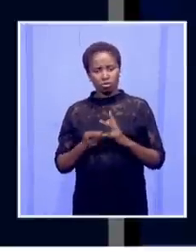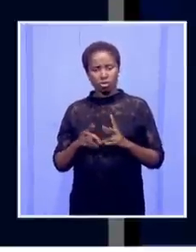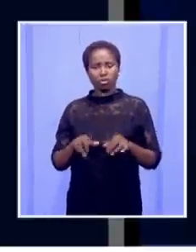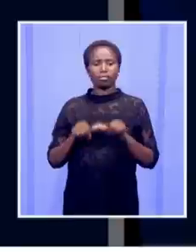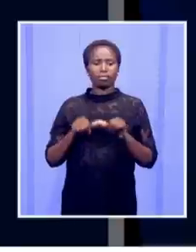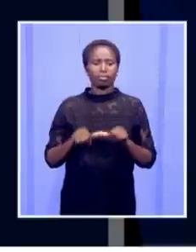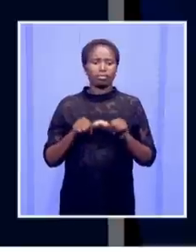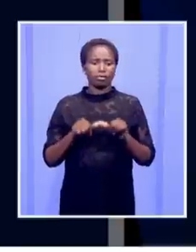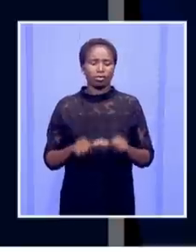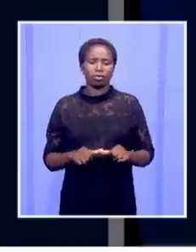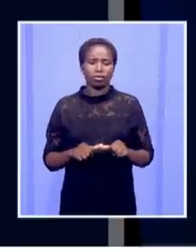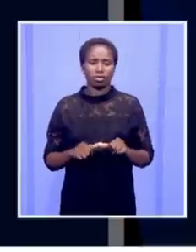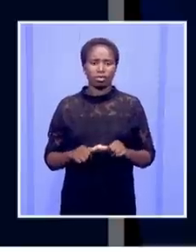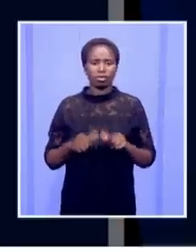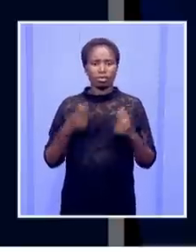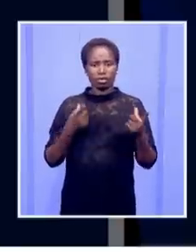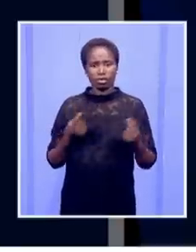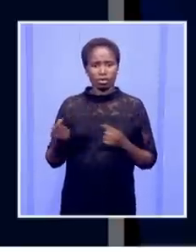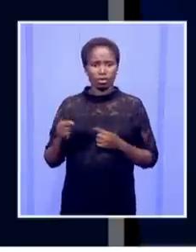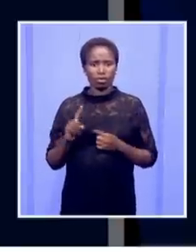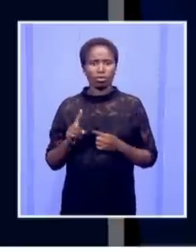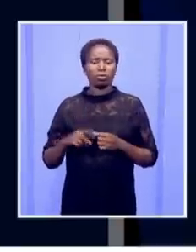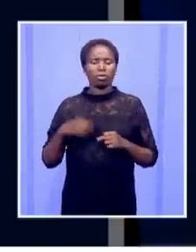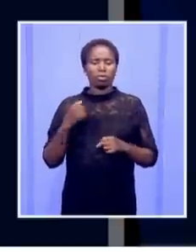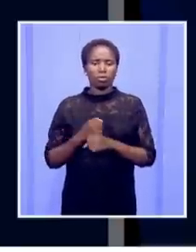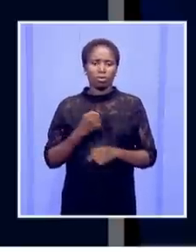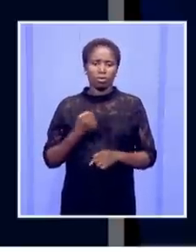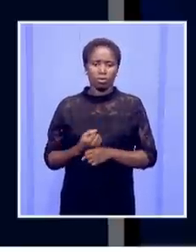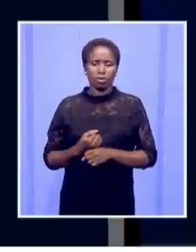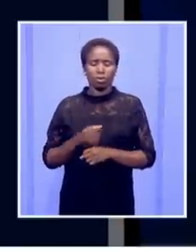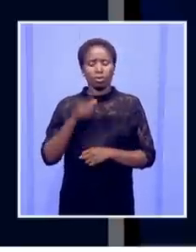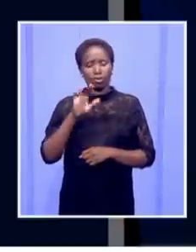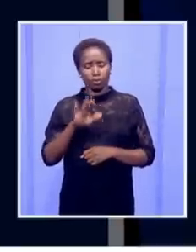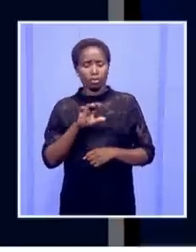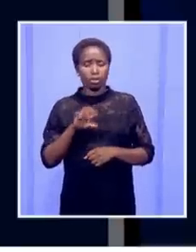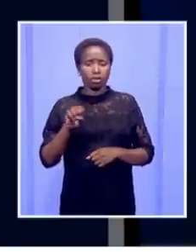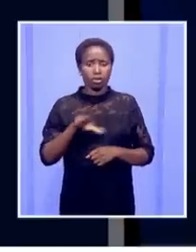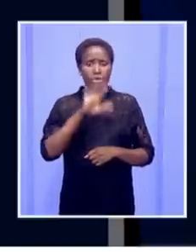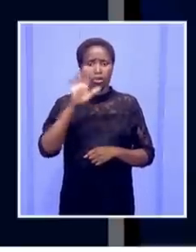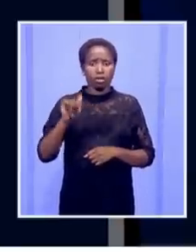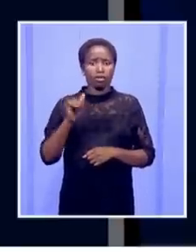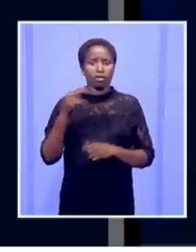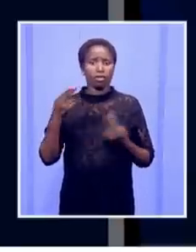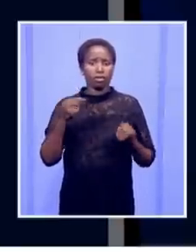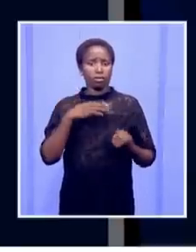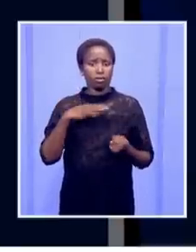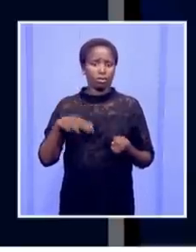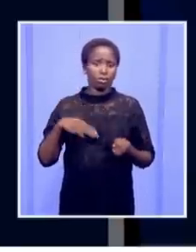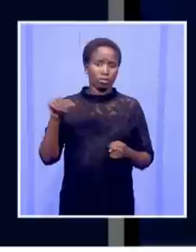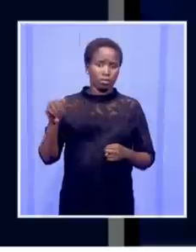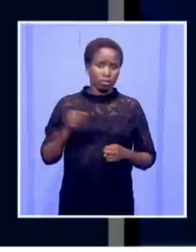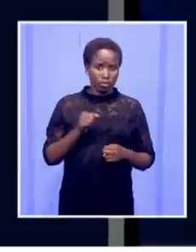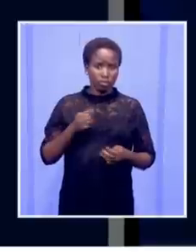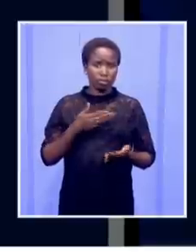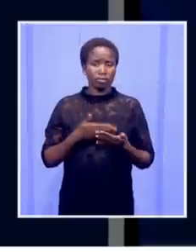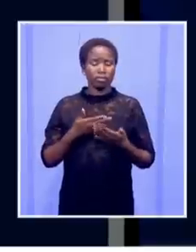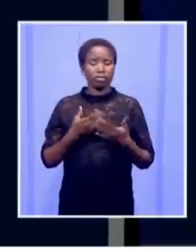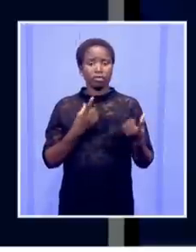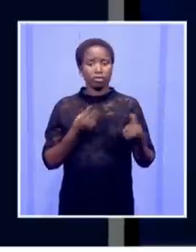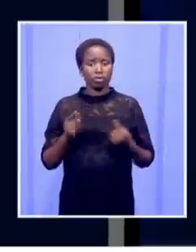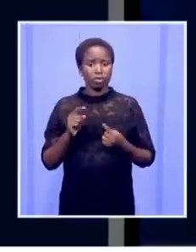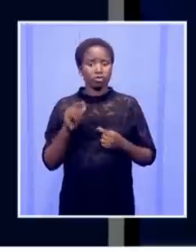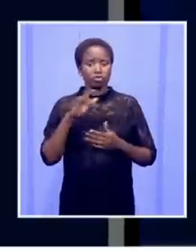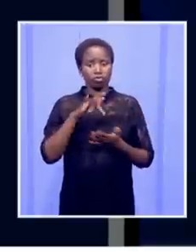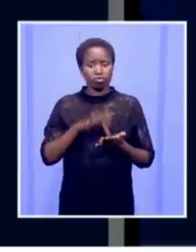and restore the integrity of the office of the president of South Africa will be explored. I mean, the Economic Freedom Fighters will be having a central command team